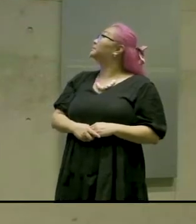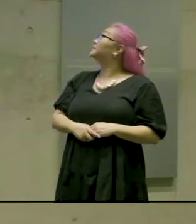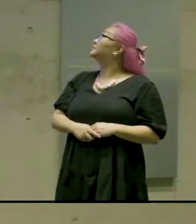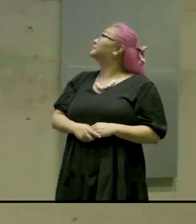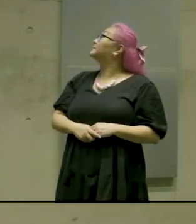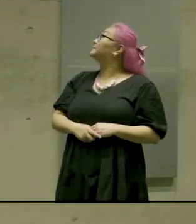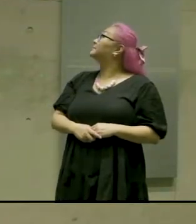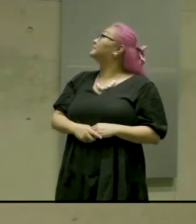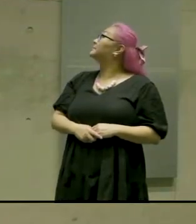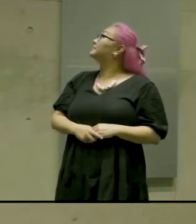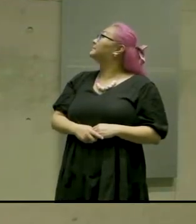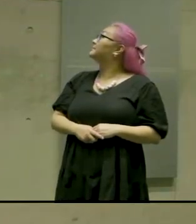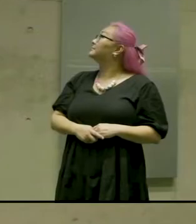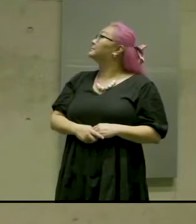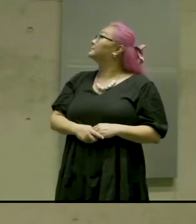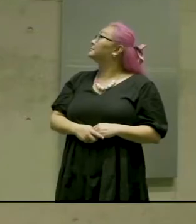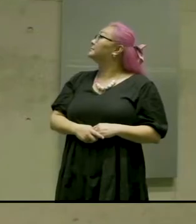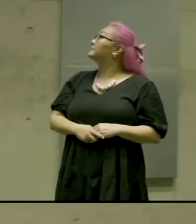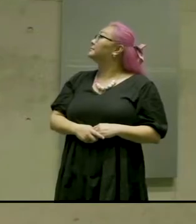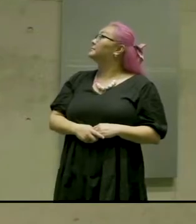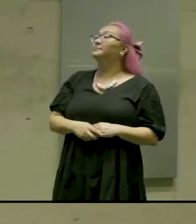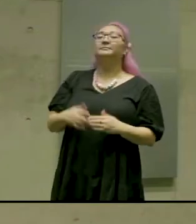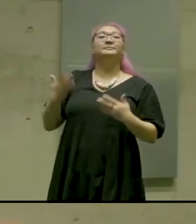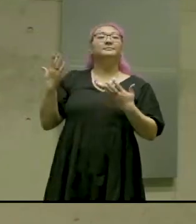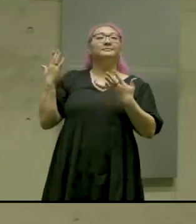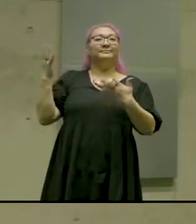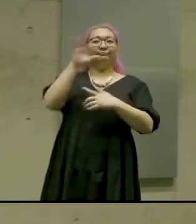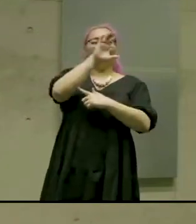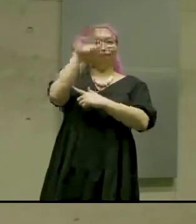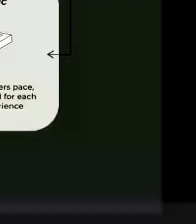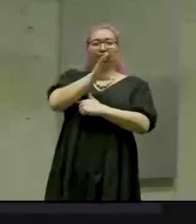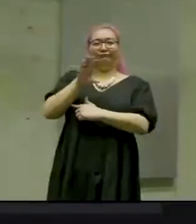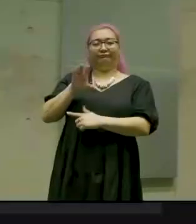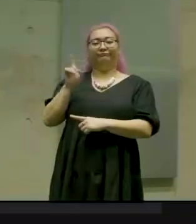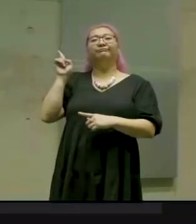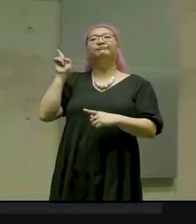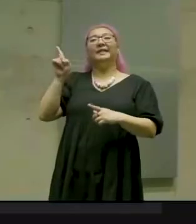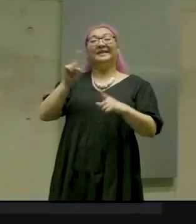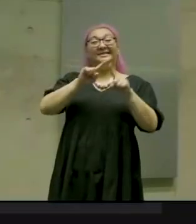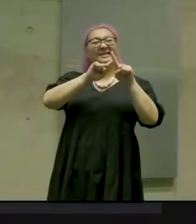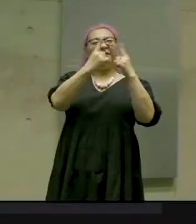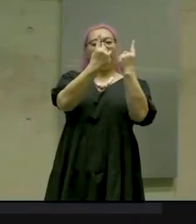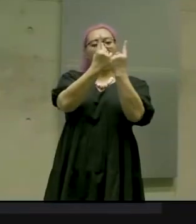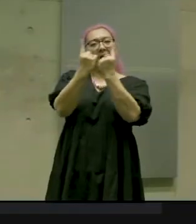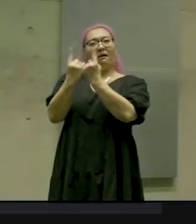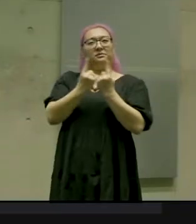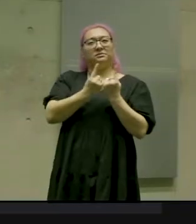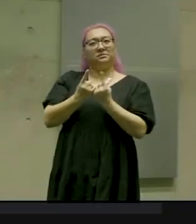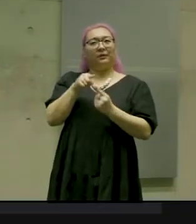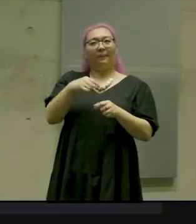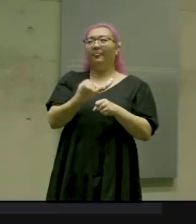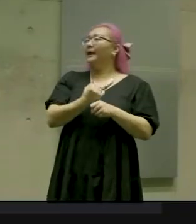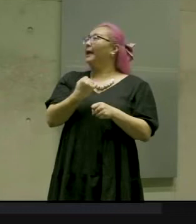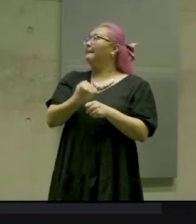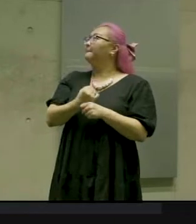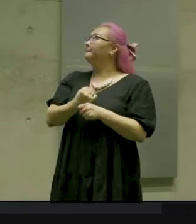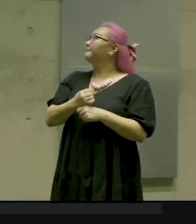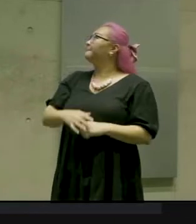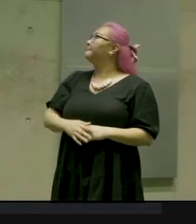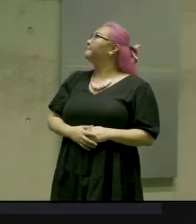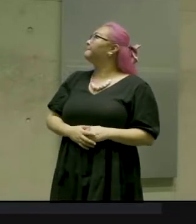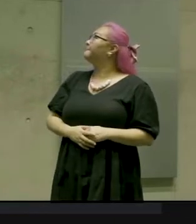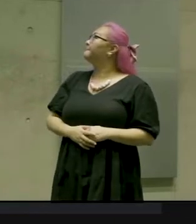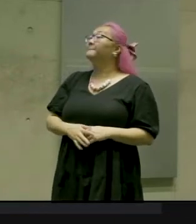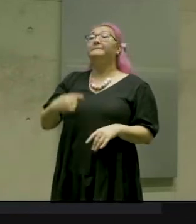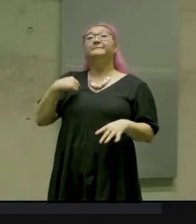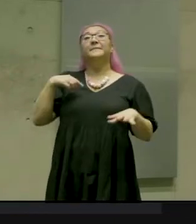So, yeah, this is a diagram of the different components of the game, and there is I started